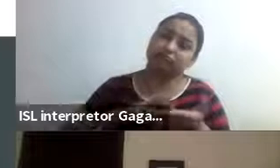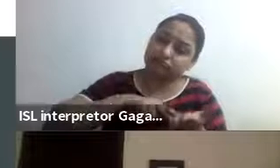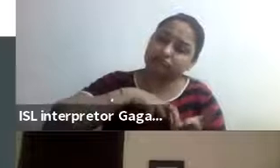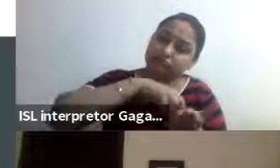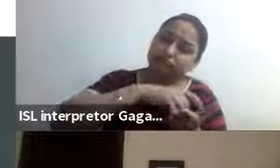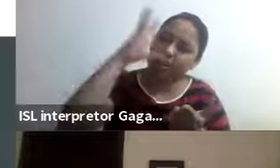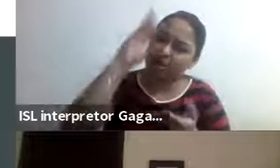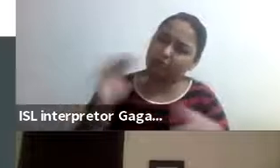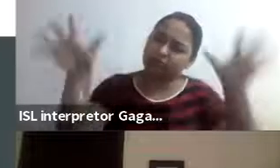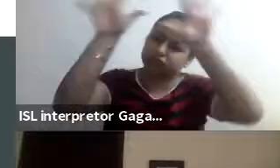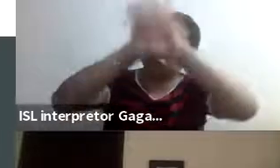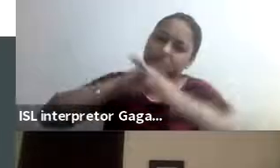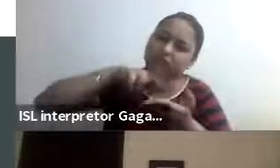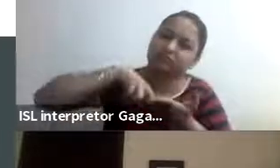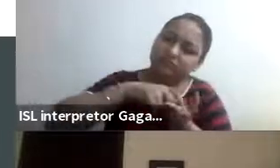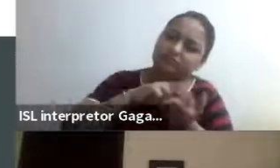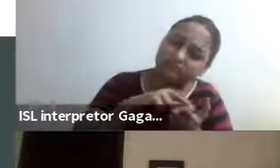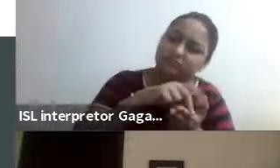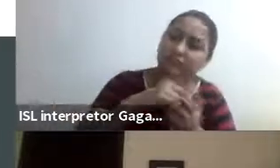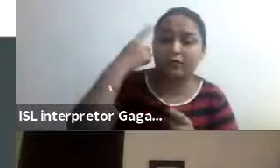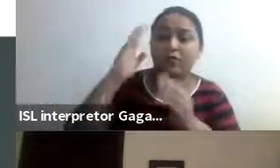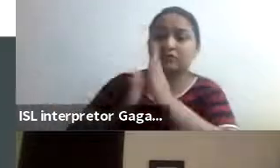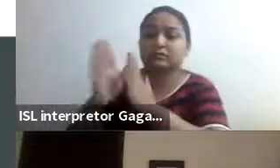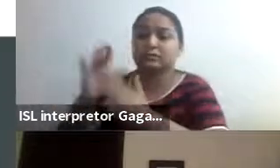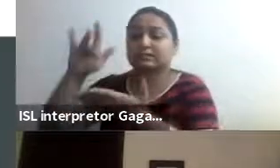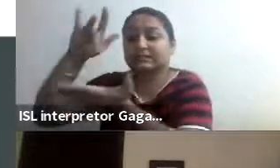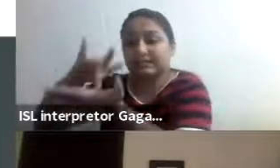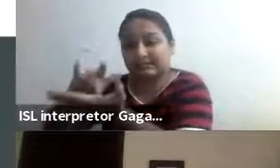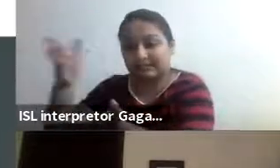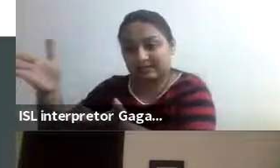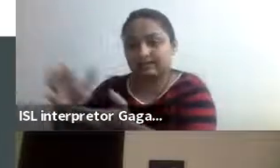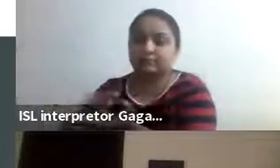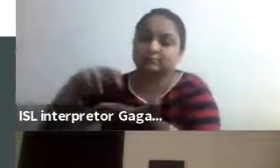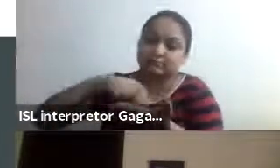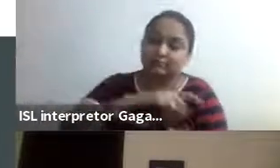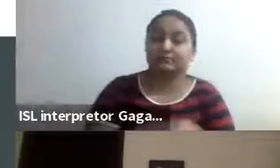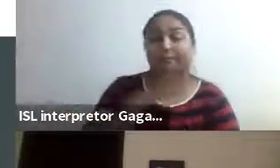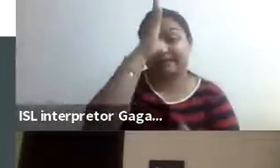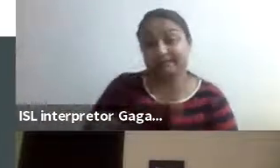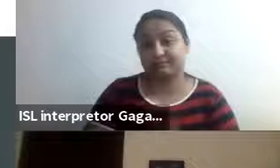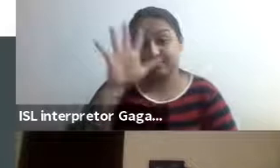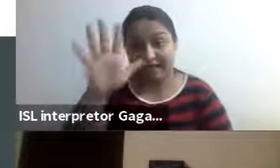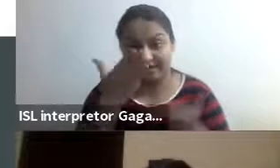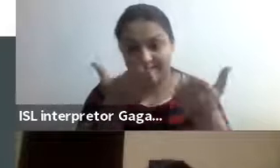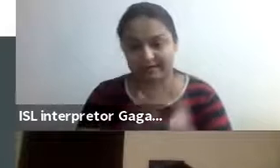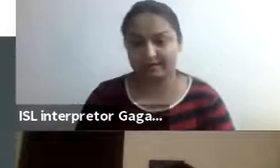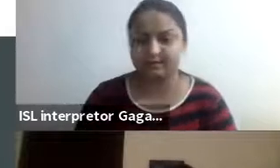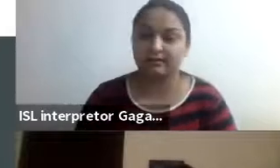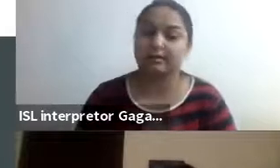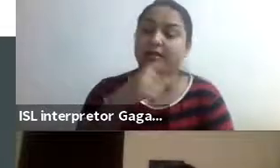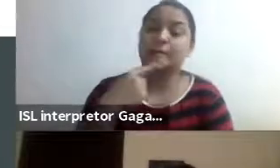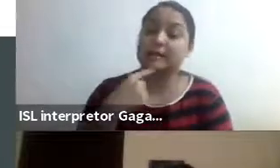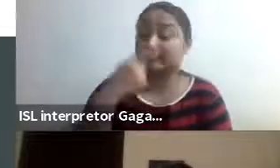stay um, in the station. Chapter 5, which is